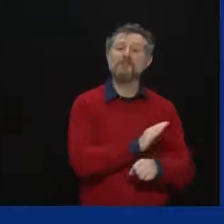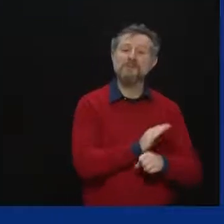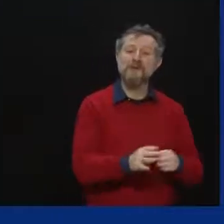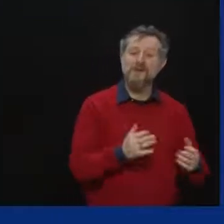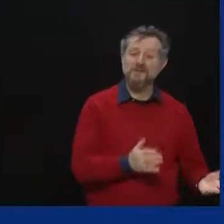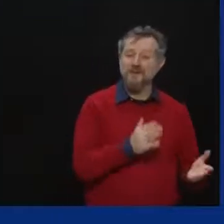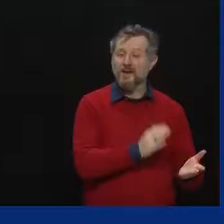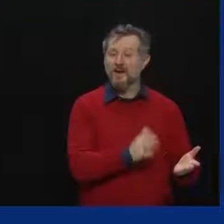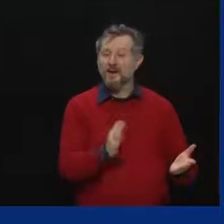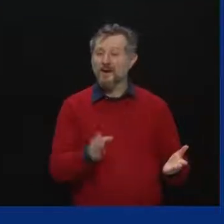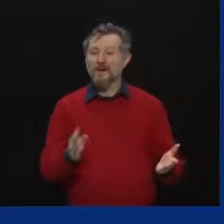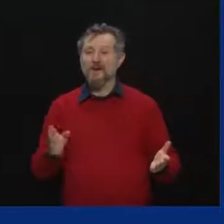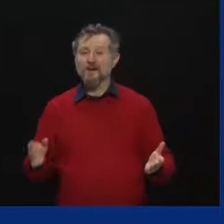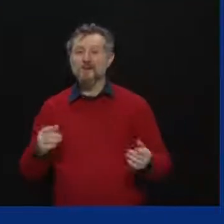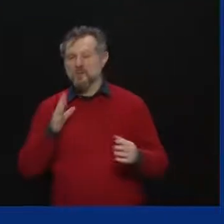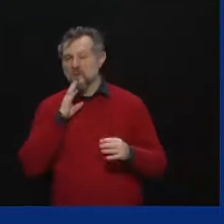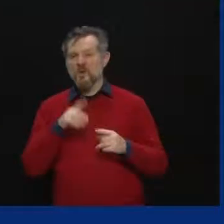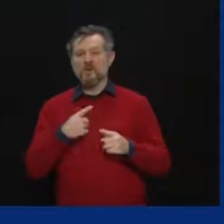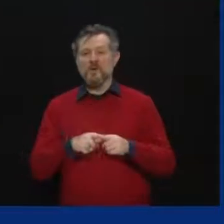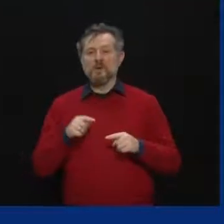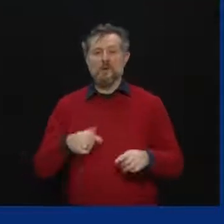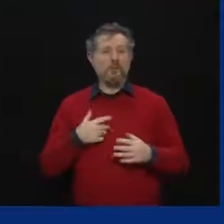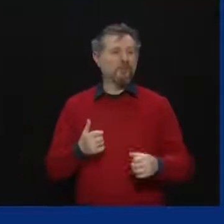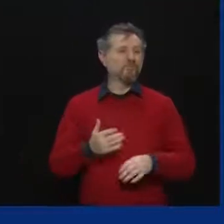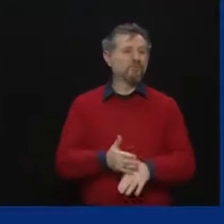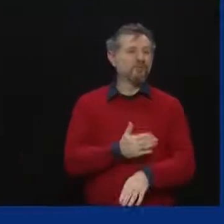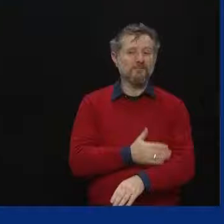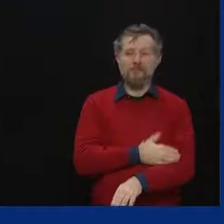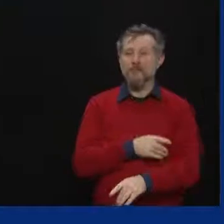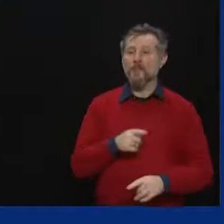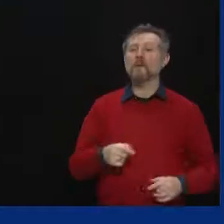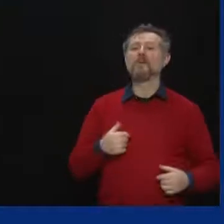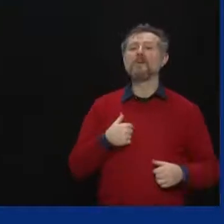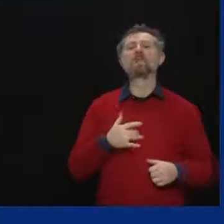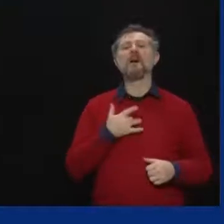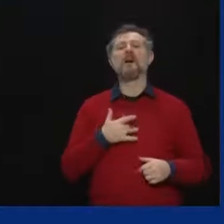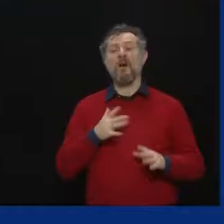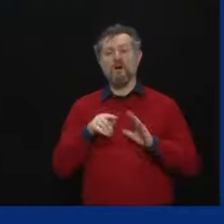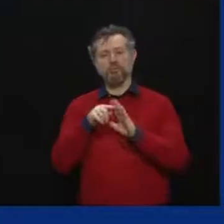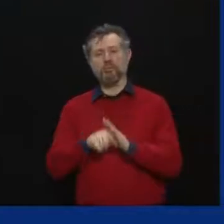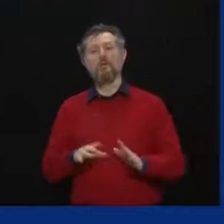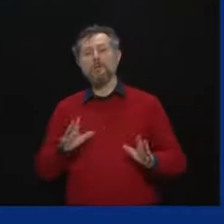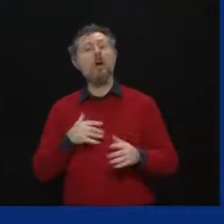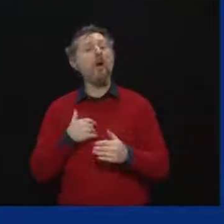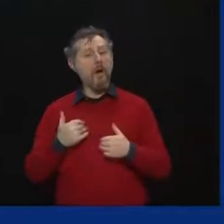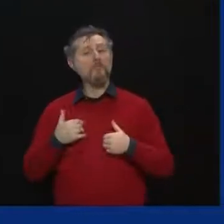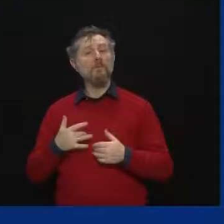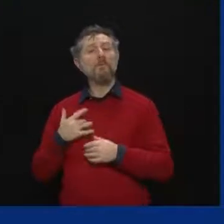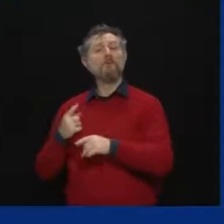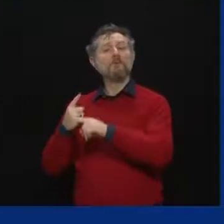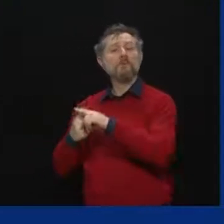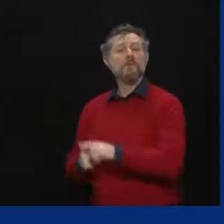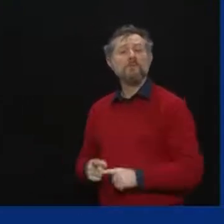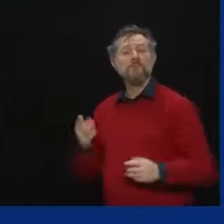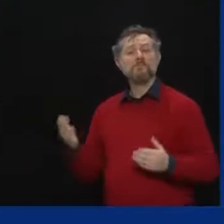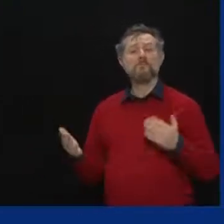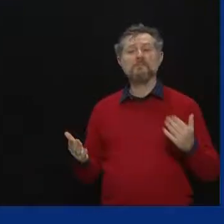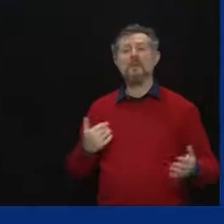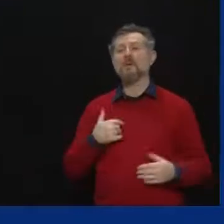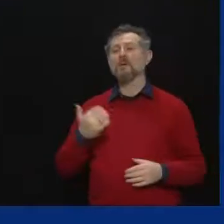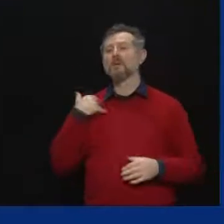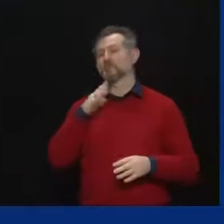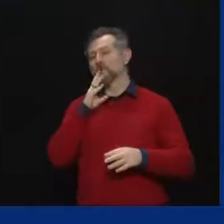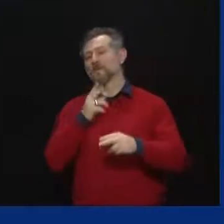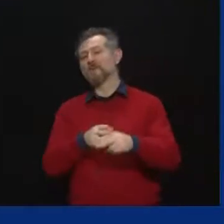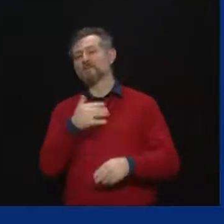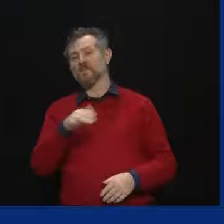some progress we've made. It's not all gloom and doom. Our laser focus. Early on, you heard me talk about this,